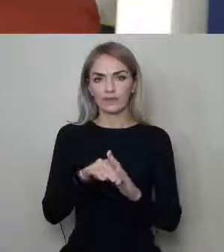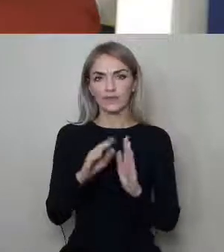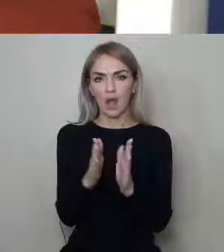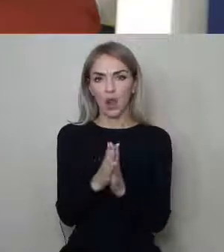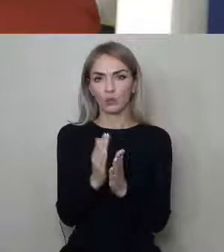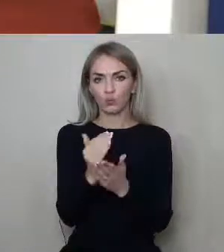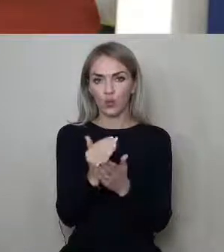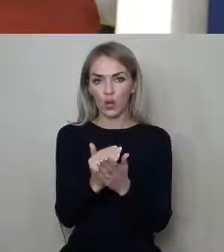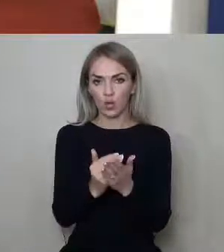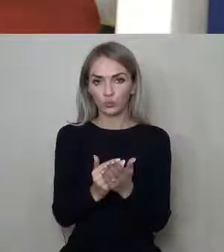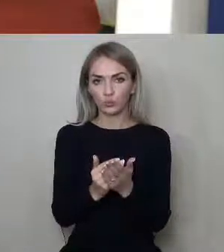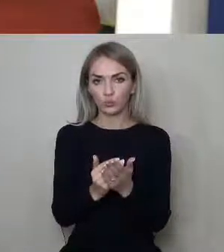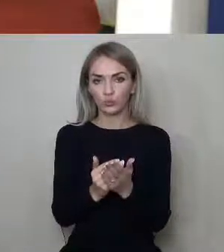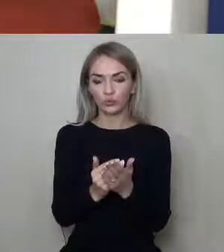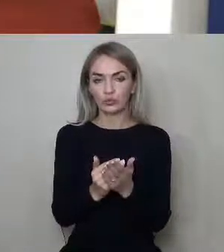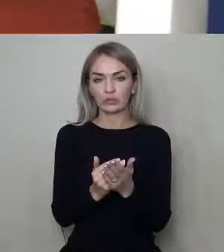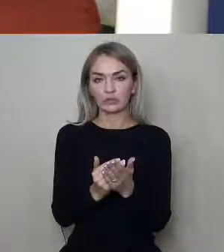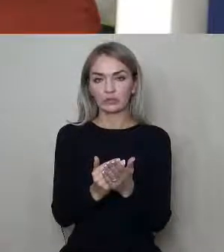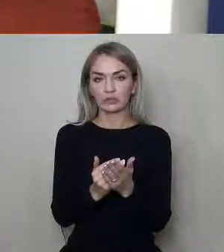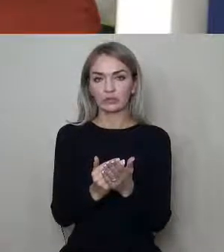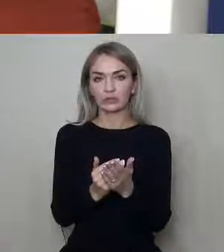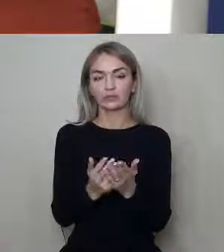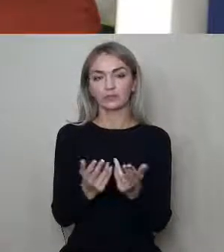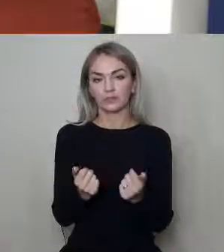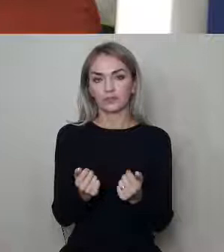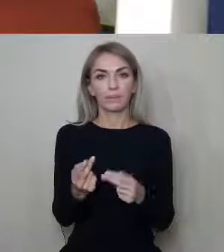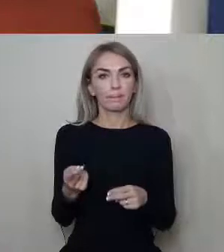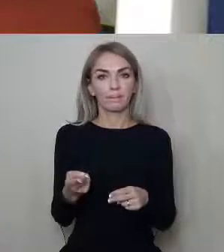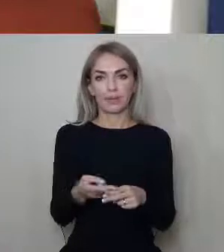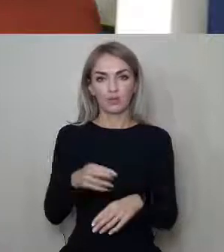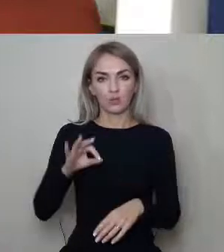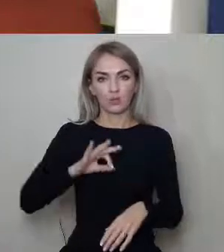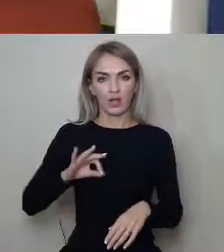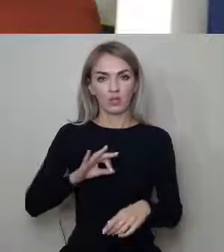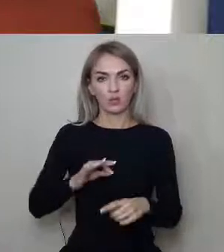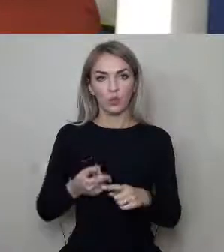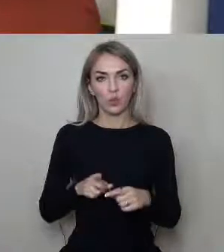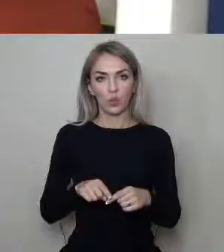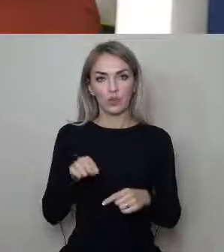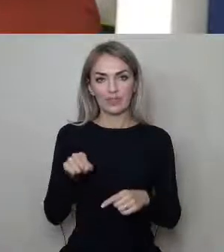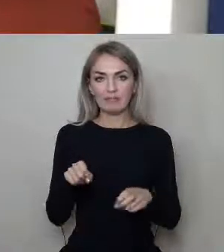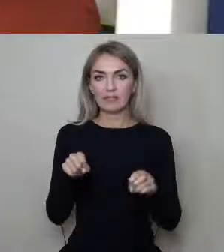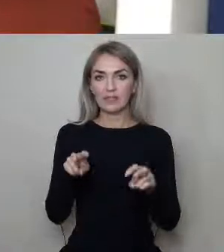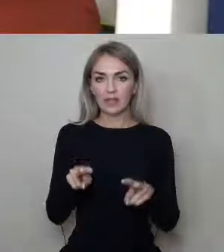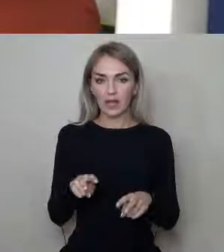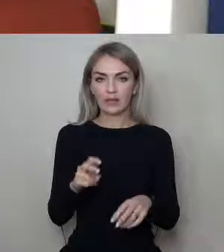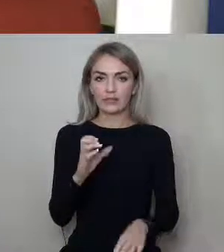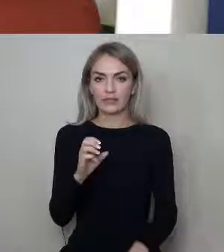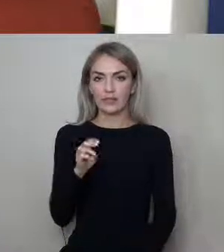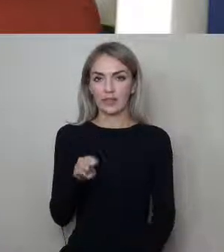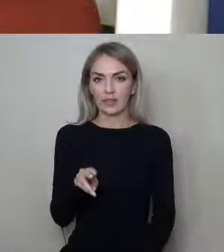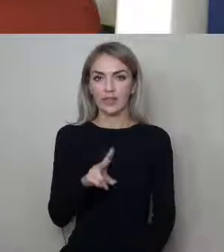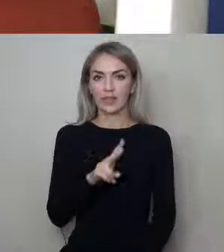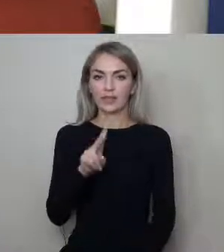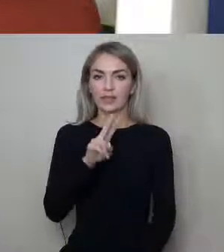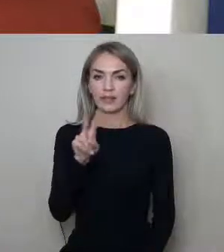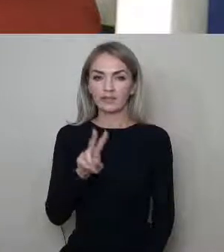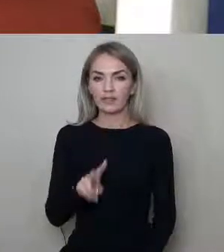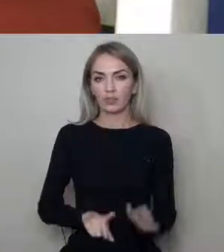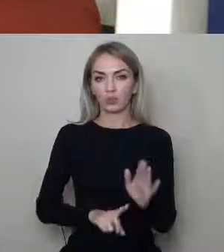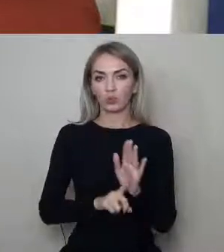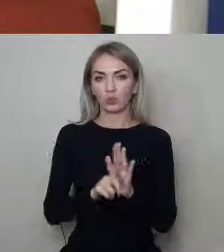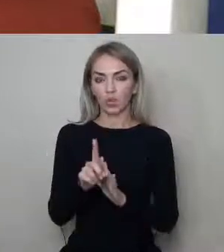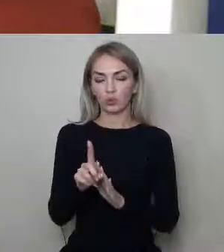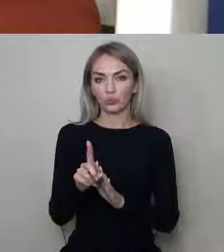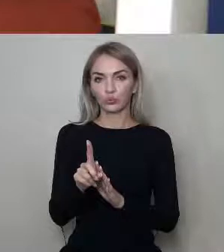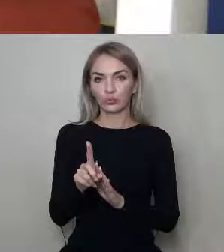first instance, under a general procedure provided by Administrative Code without application of the special articles that we